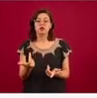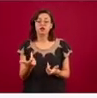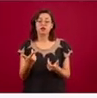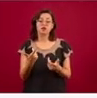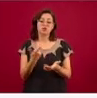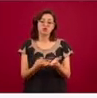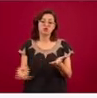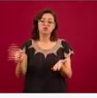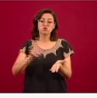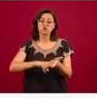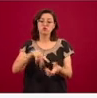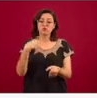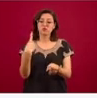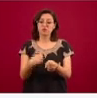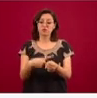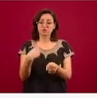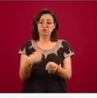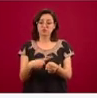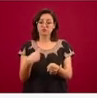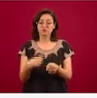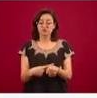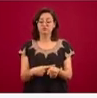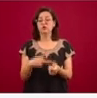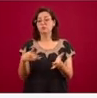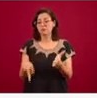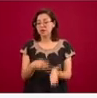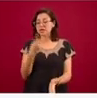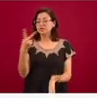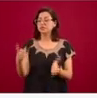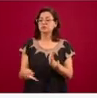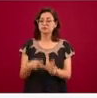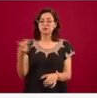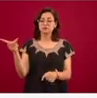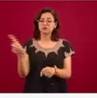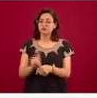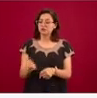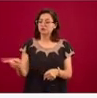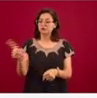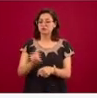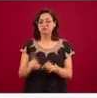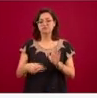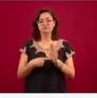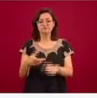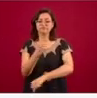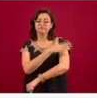when talking about the fatalities, the sex proportion is a little bit more